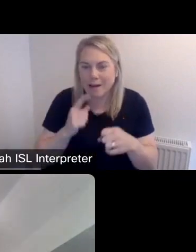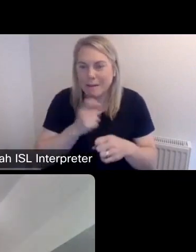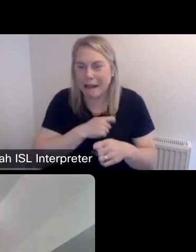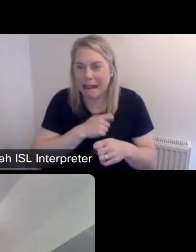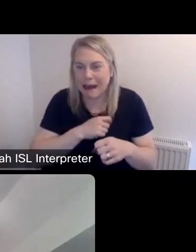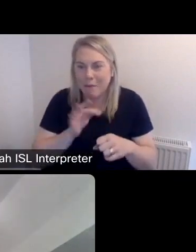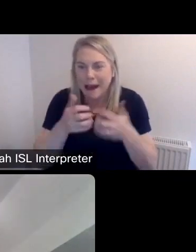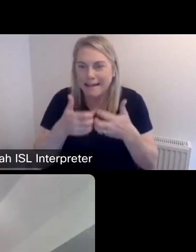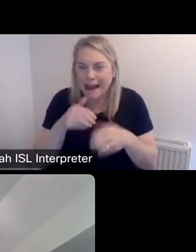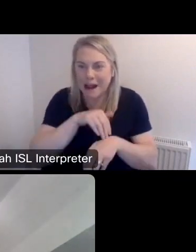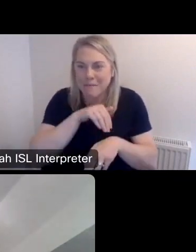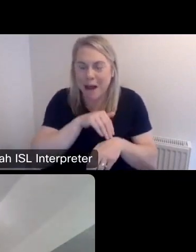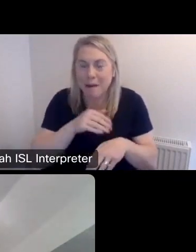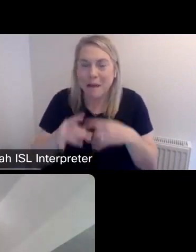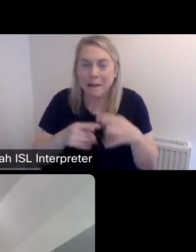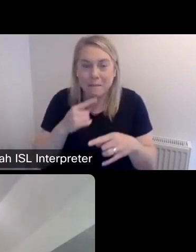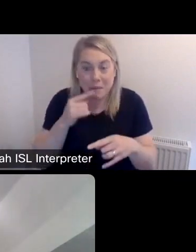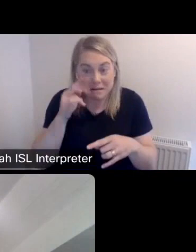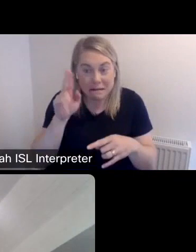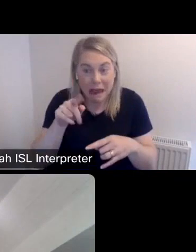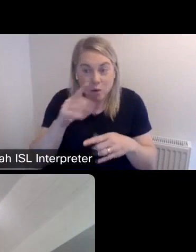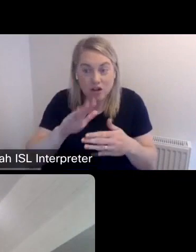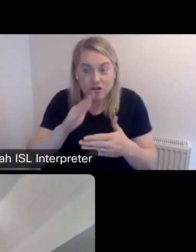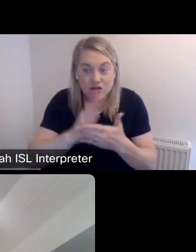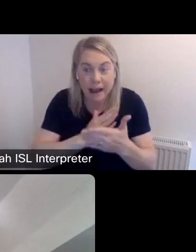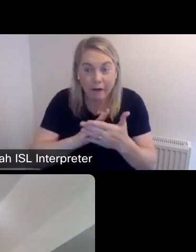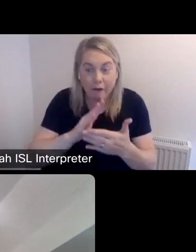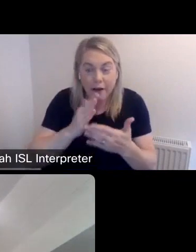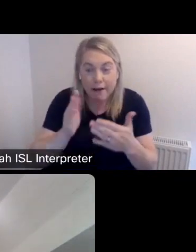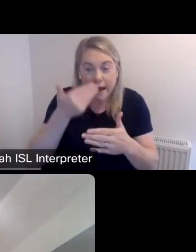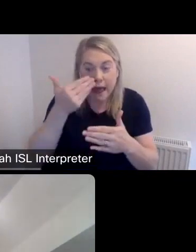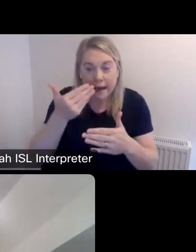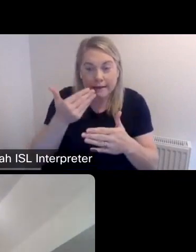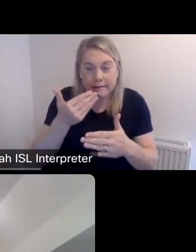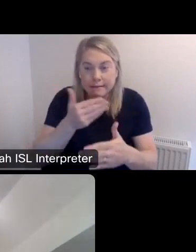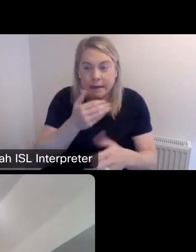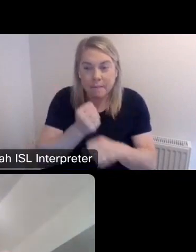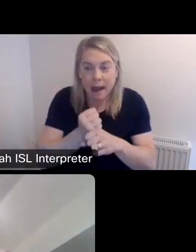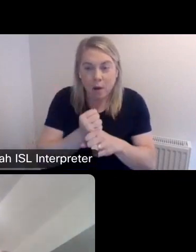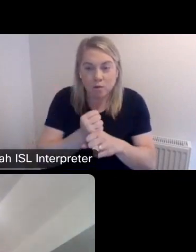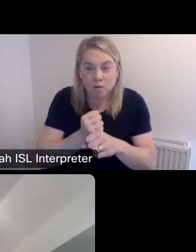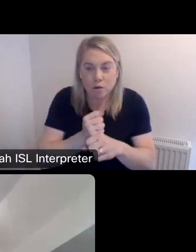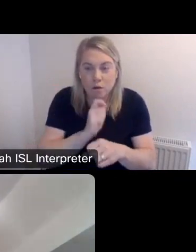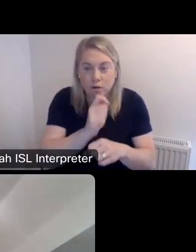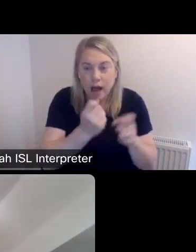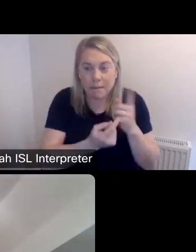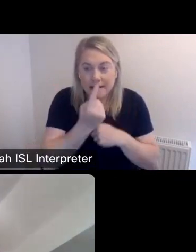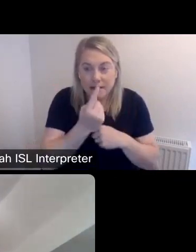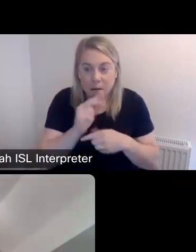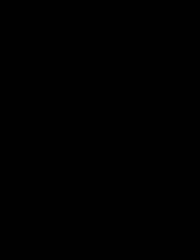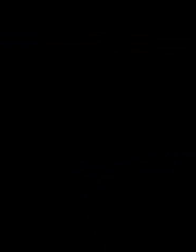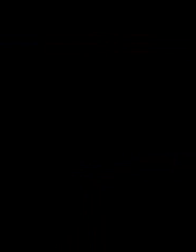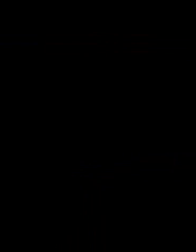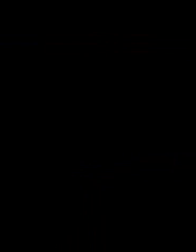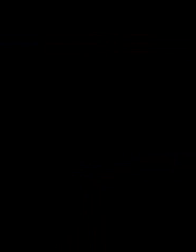little bit. Naomi, are you okay to share just the slide around the notifiable incidents we're going to discuss with John? John, do you want to